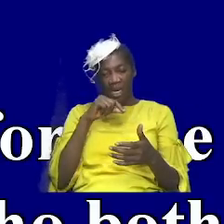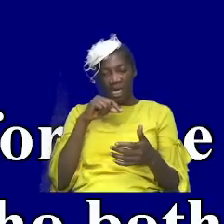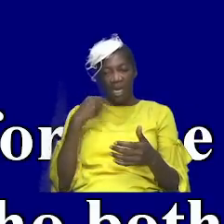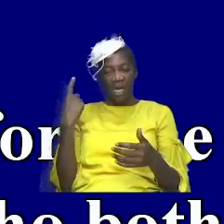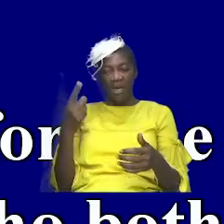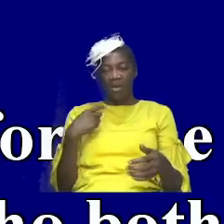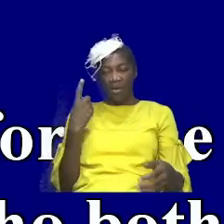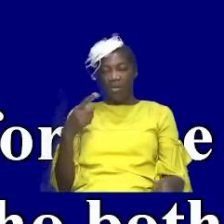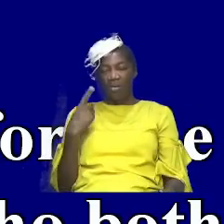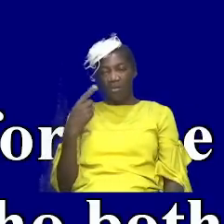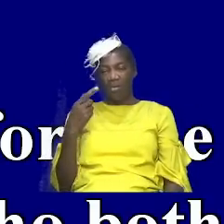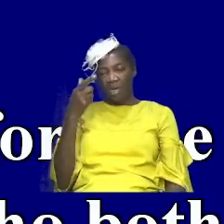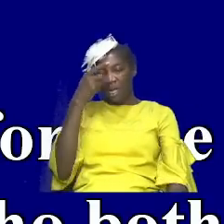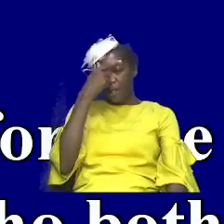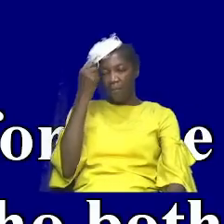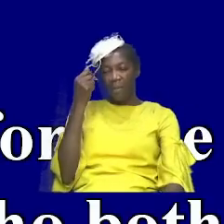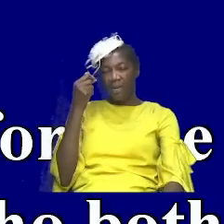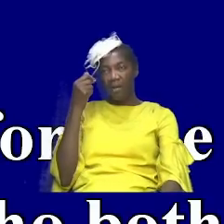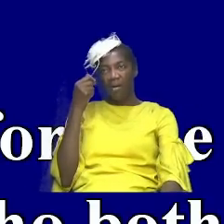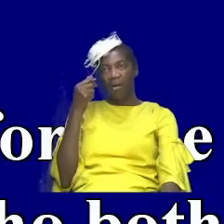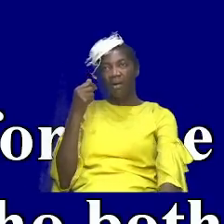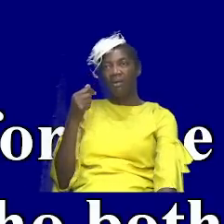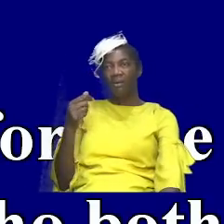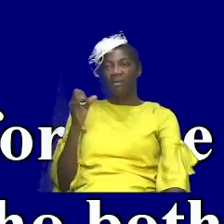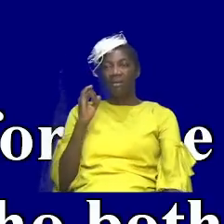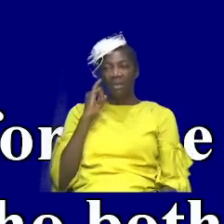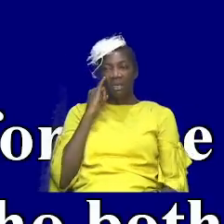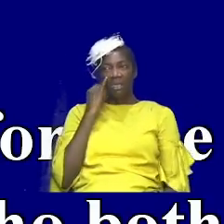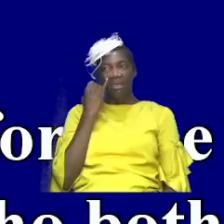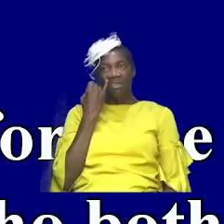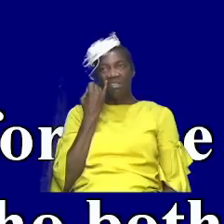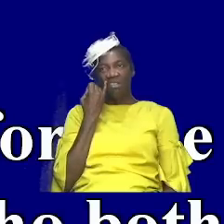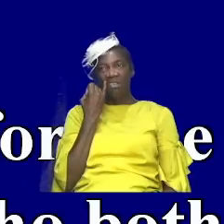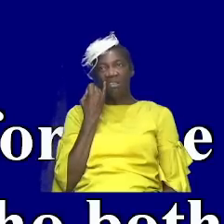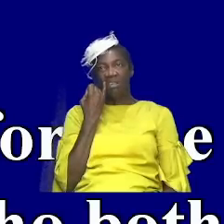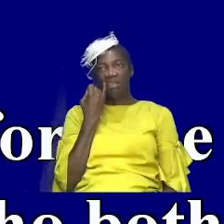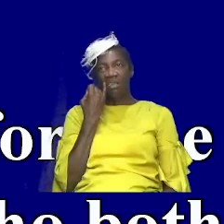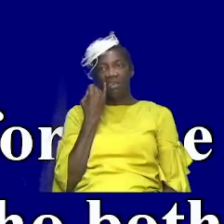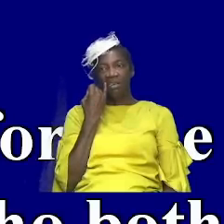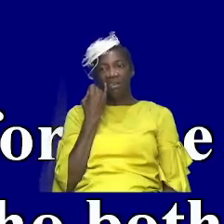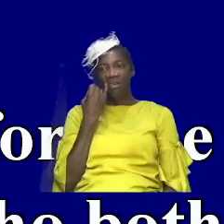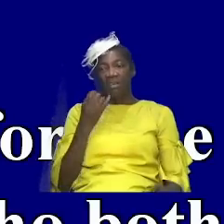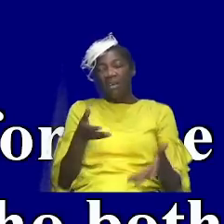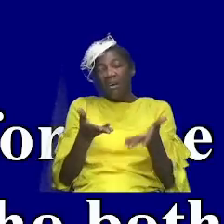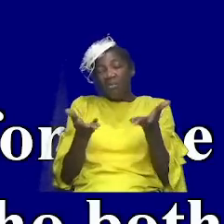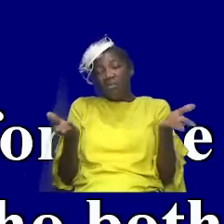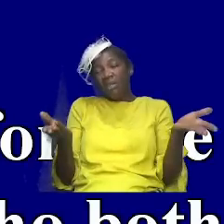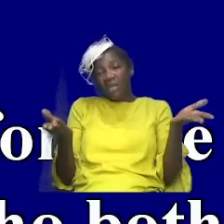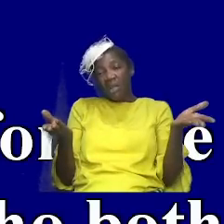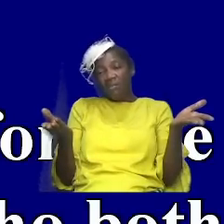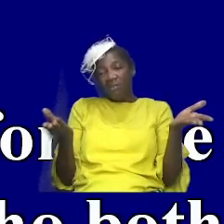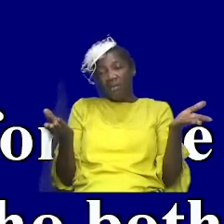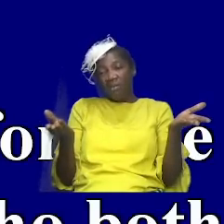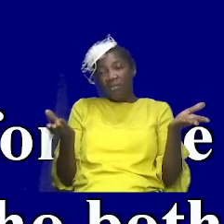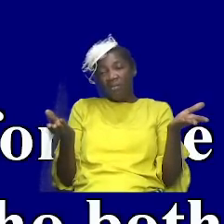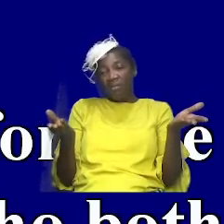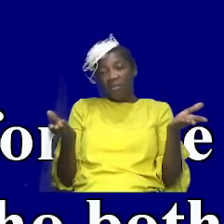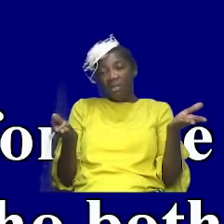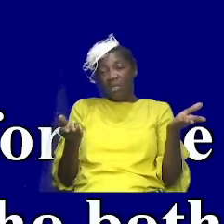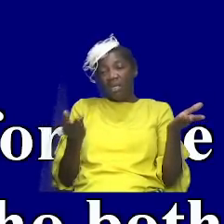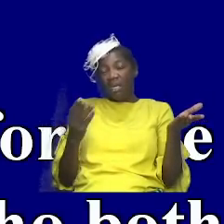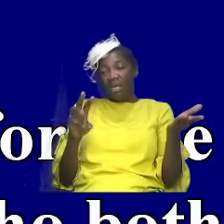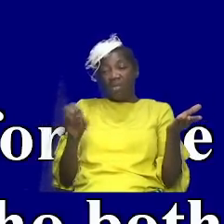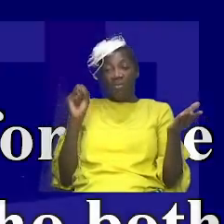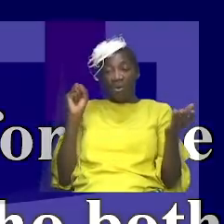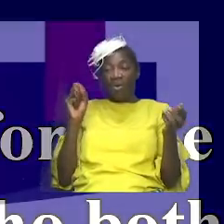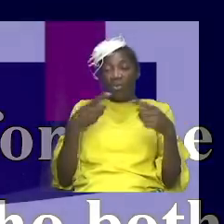only because of jealousy in some instance or whatever else it was. But it is going to happen